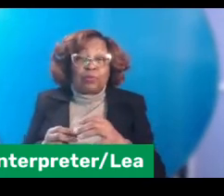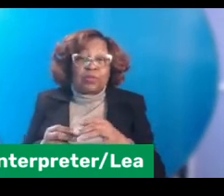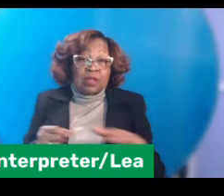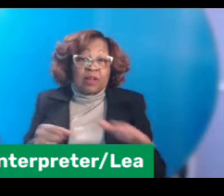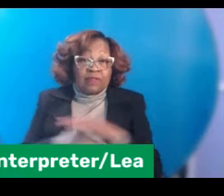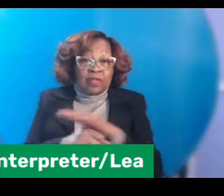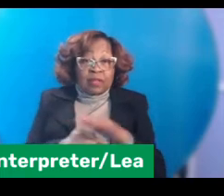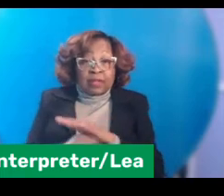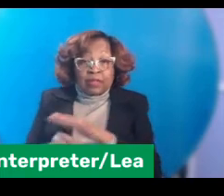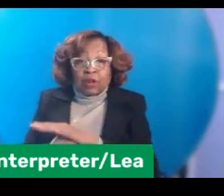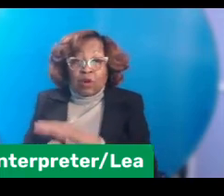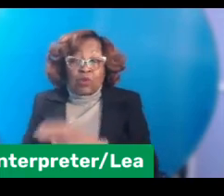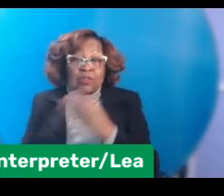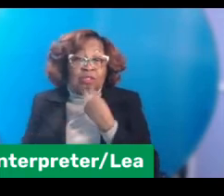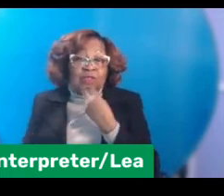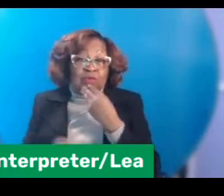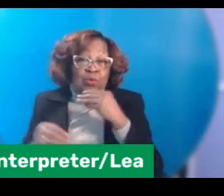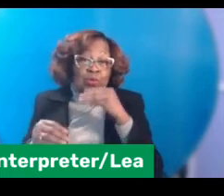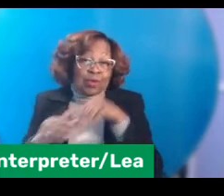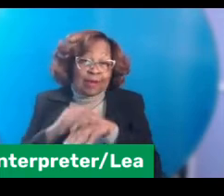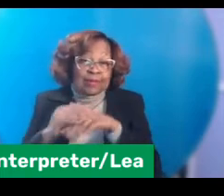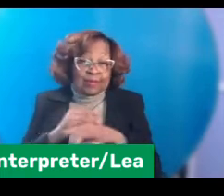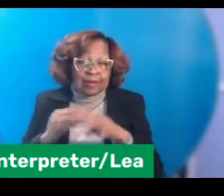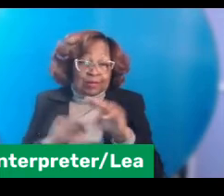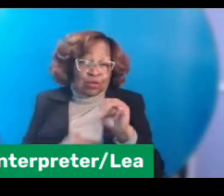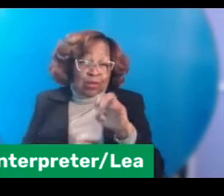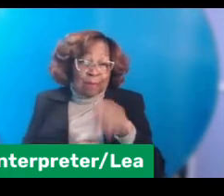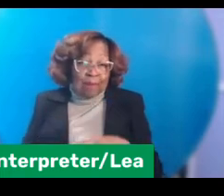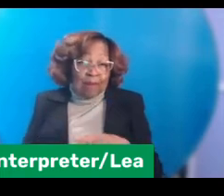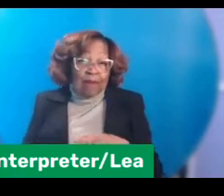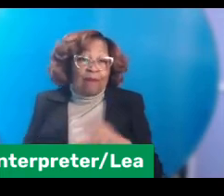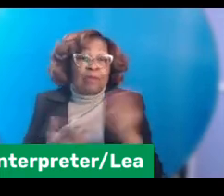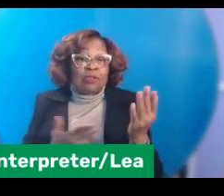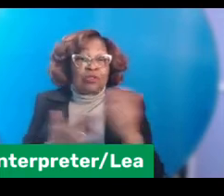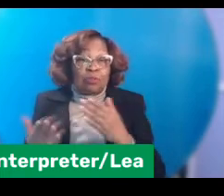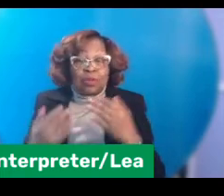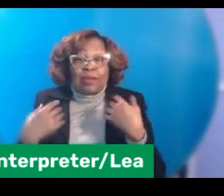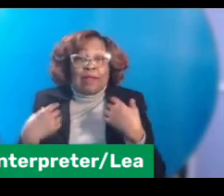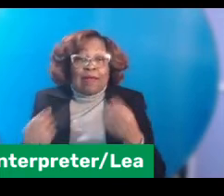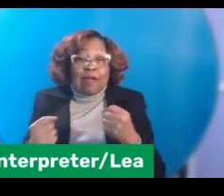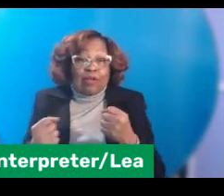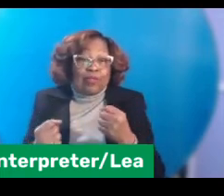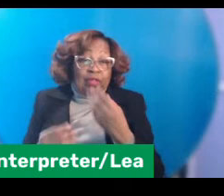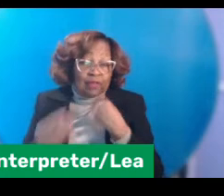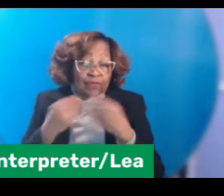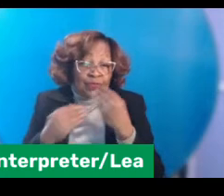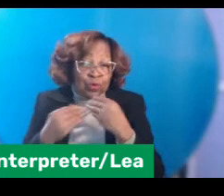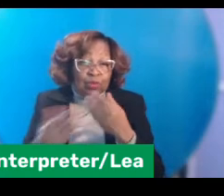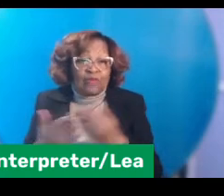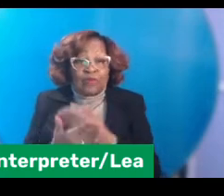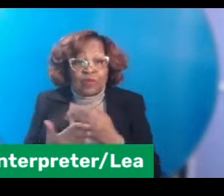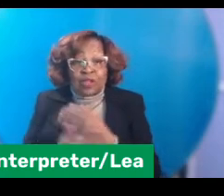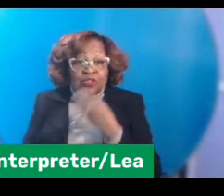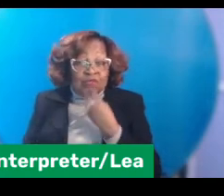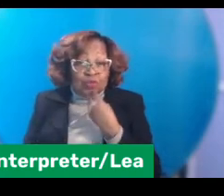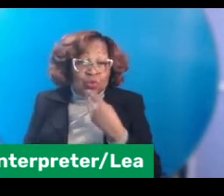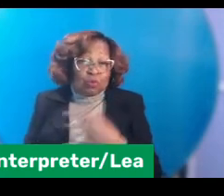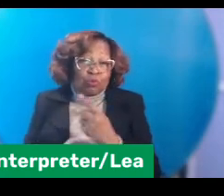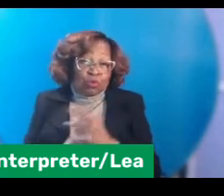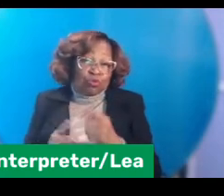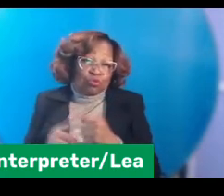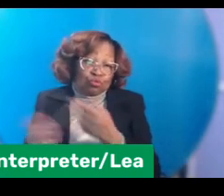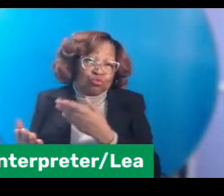holes in the food access on our map here to bring healthy food and fresh food and produce to the